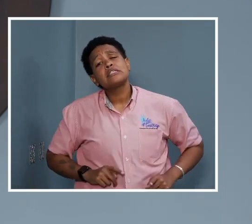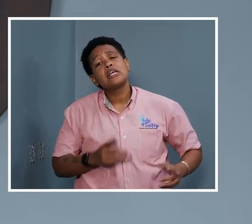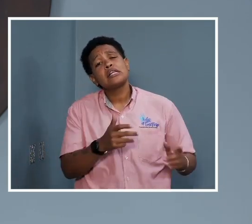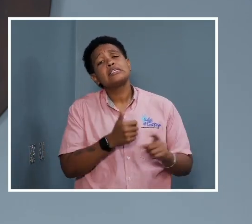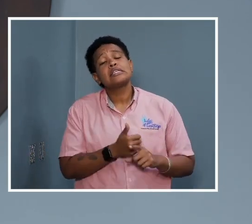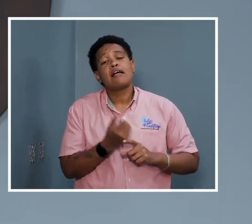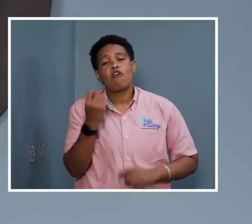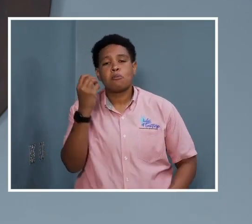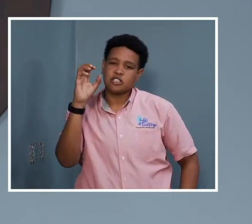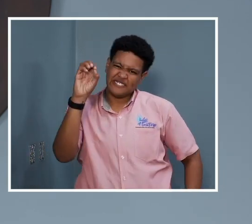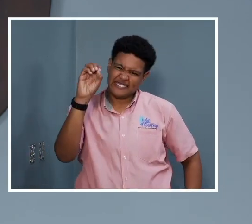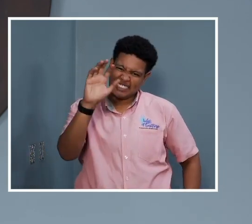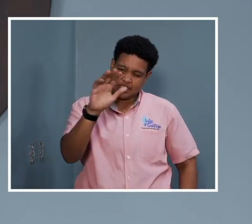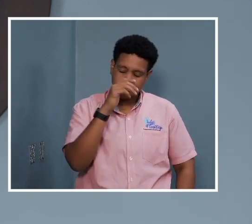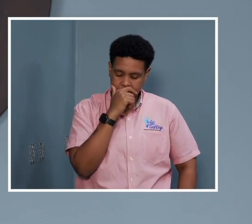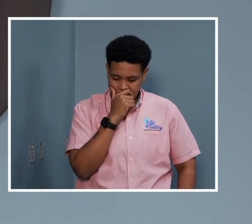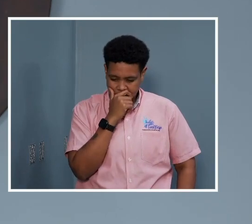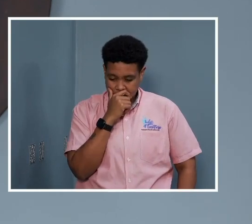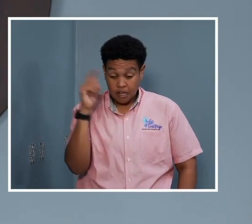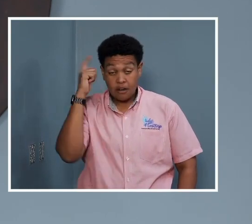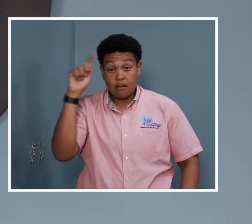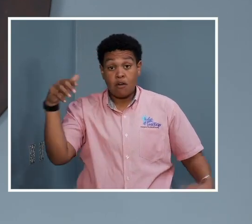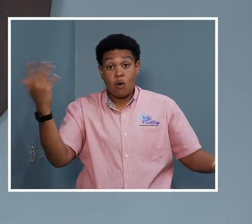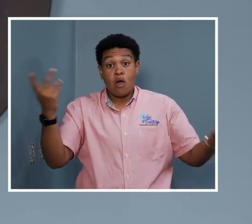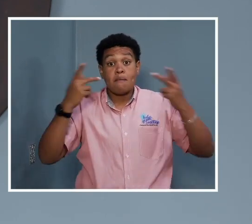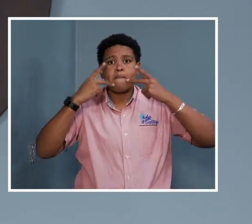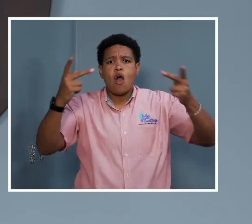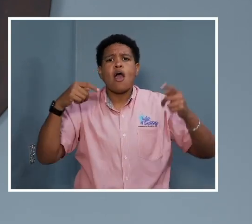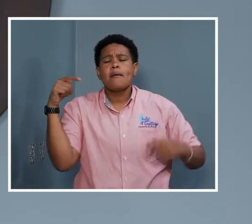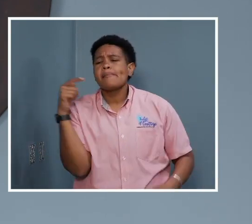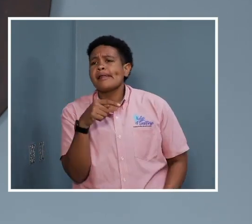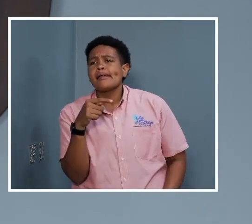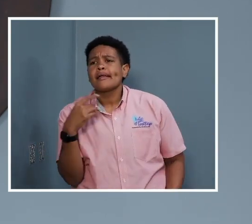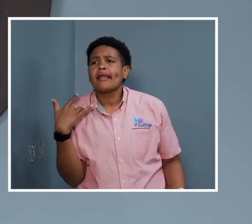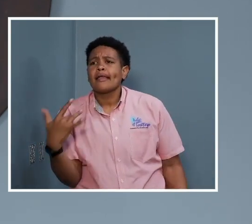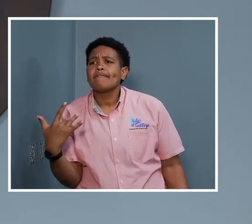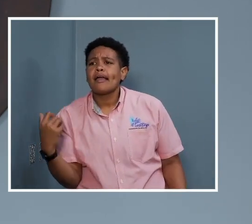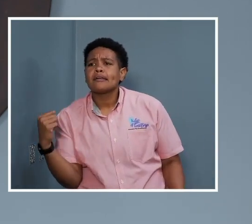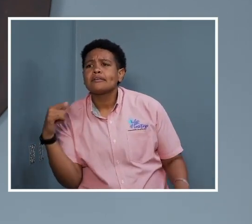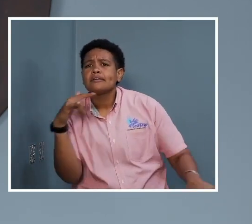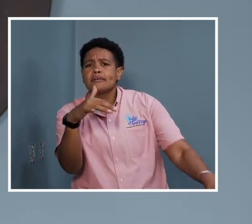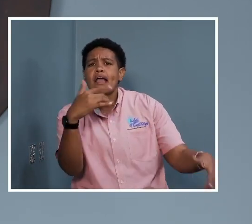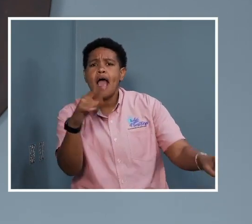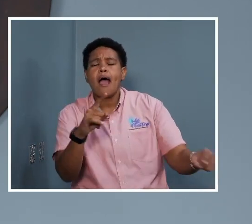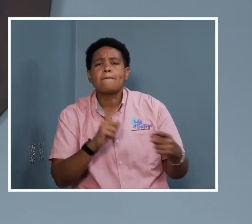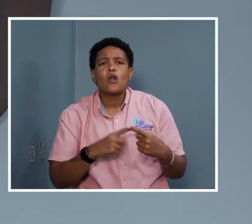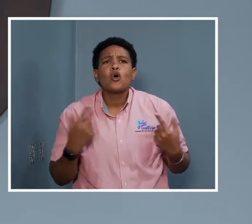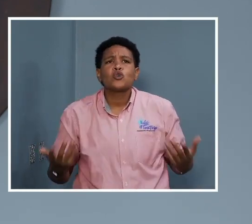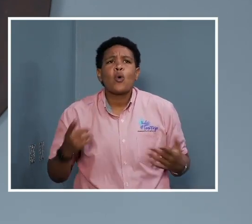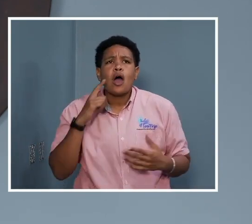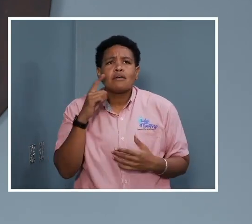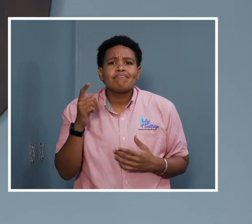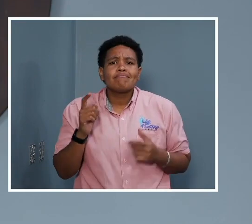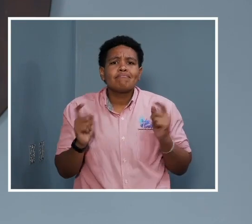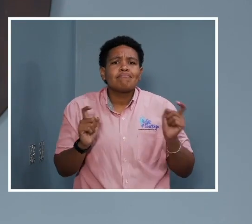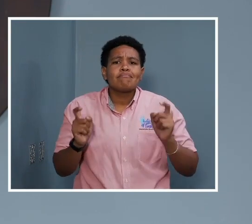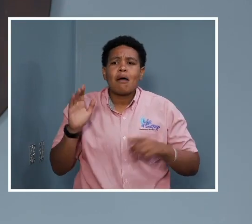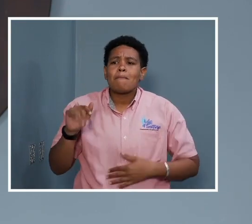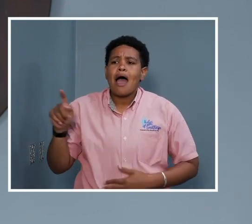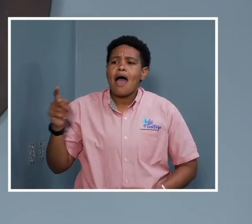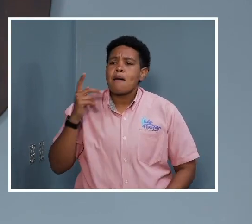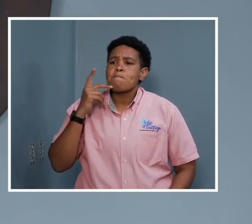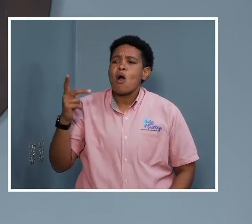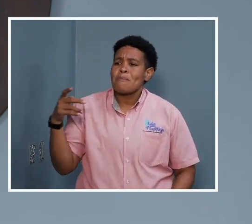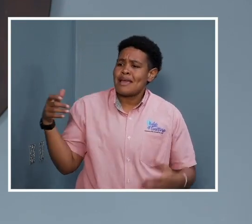is 50. For public events and hosted by